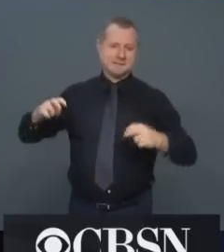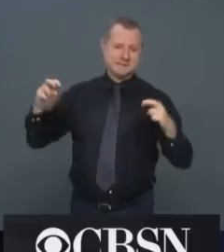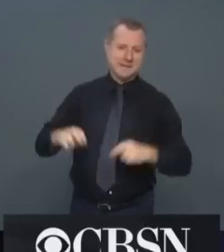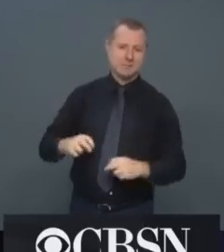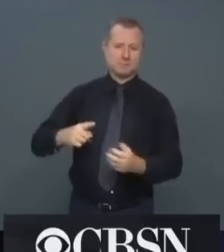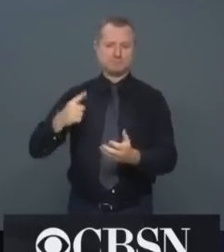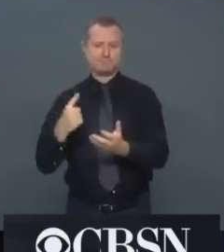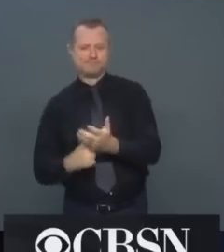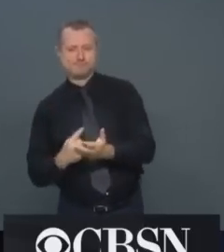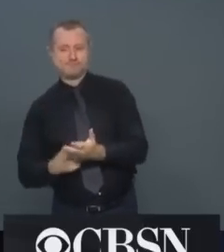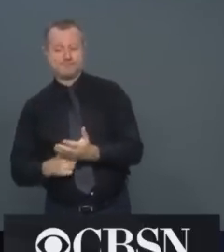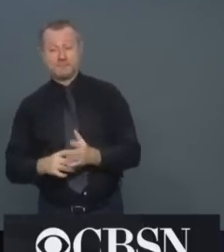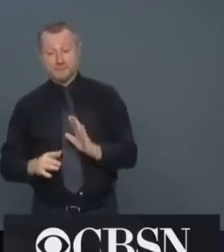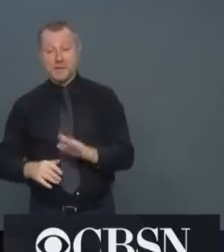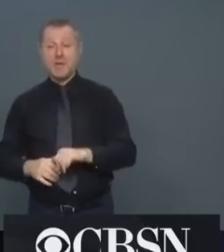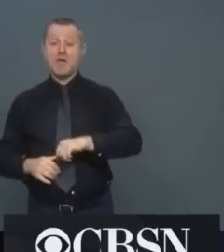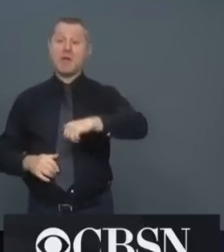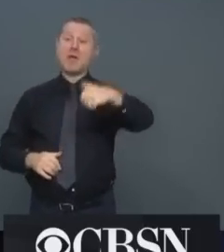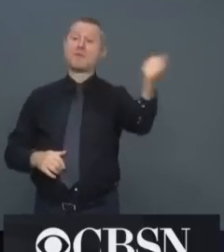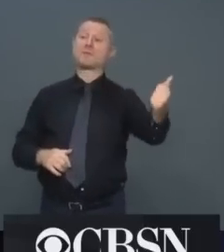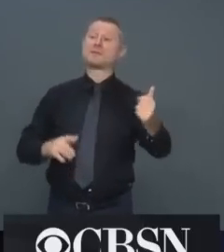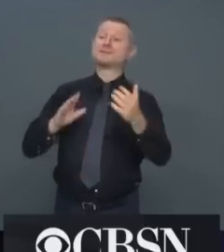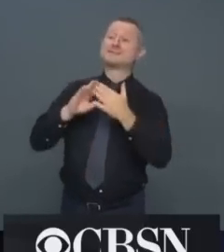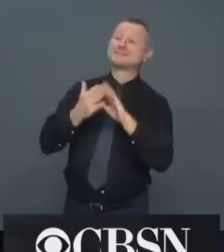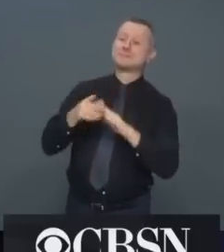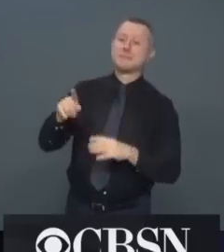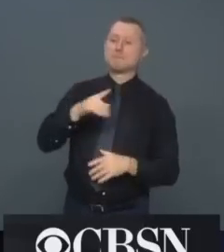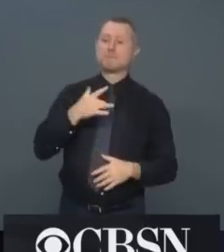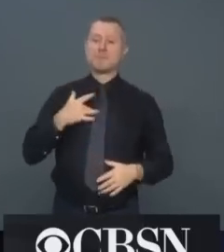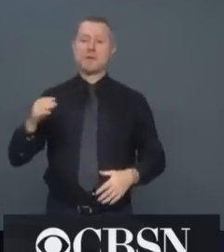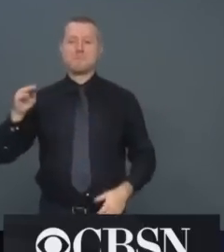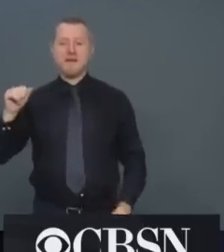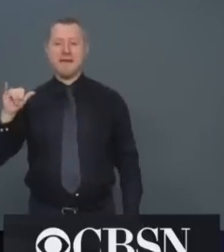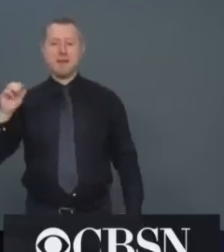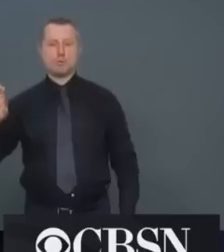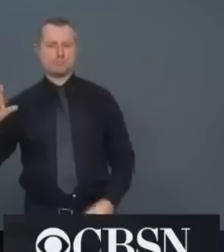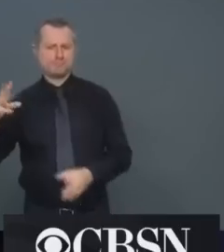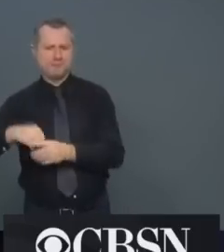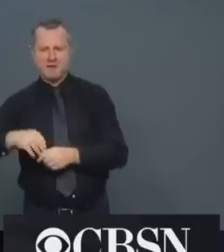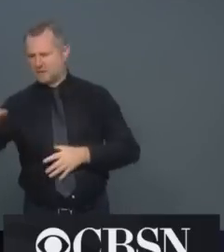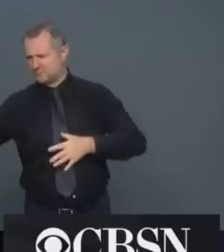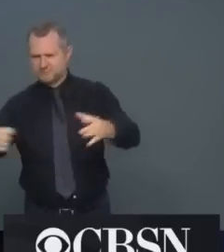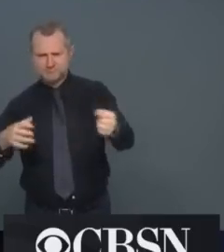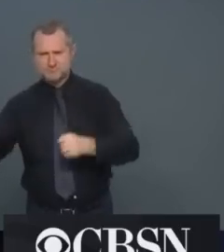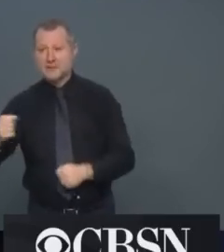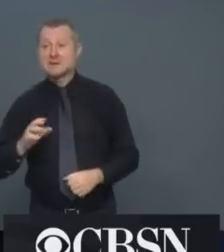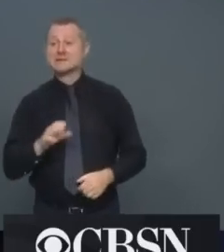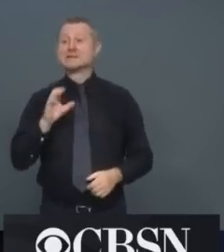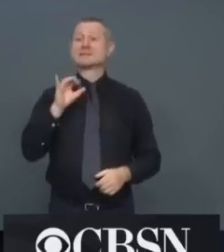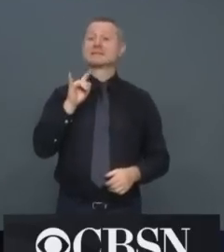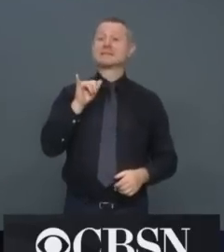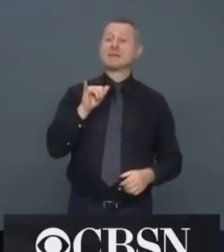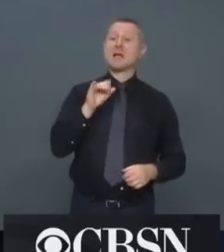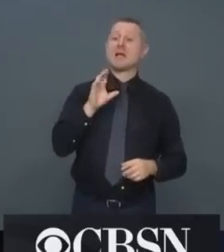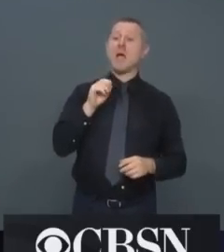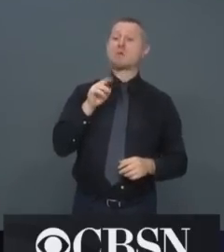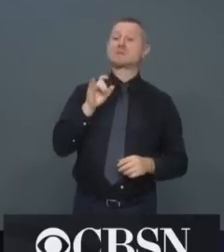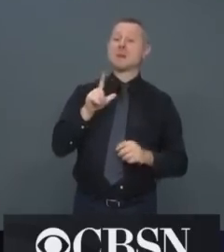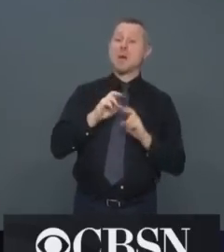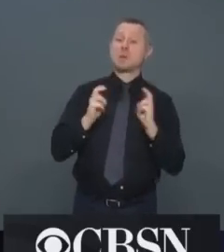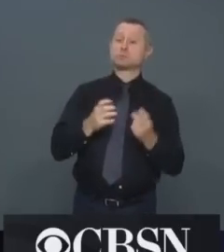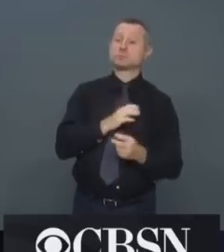other jurisdictions, the mayors normally do it. The city council president can do it because they have to pass the plan